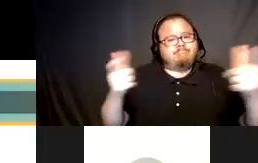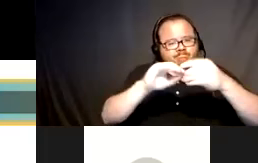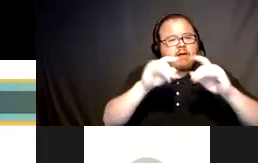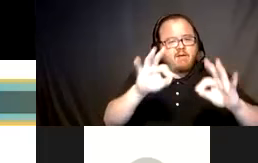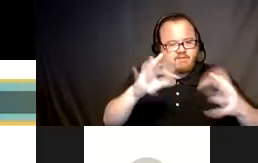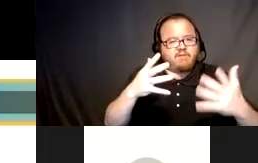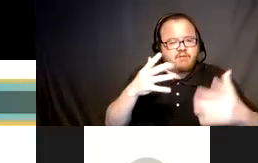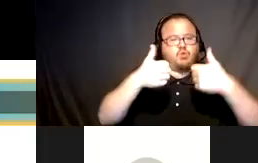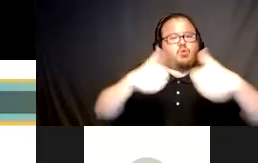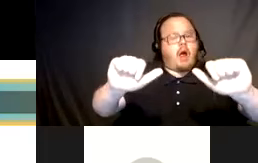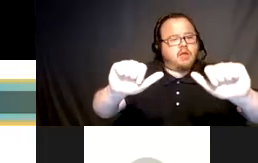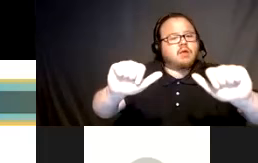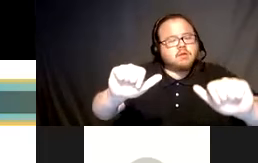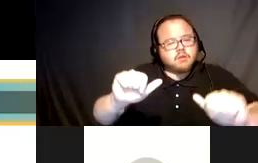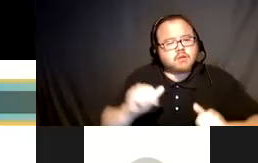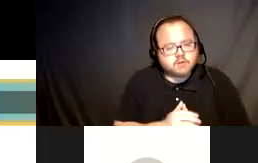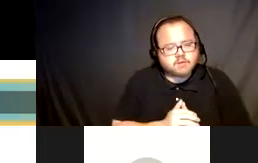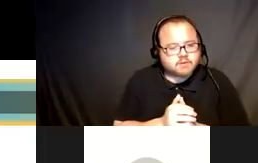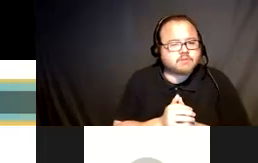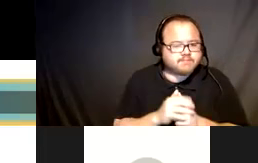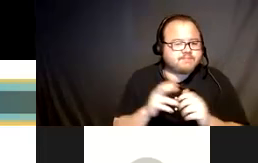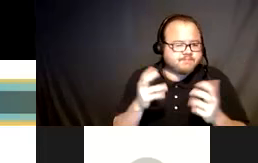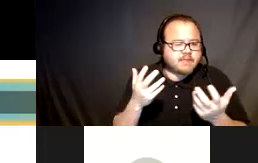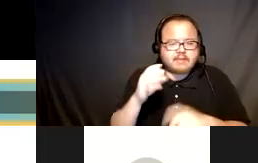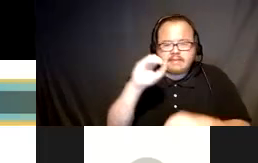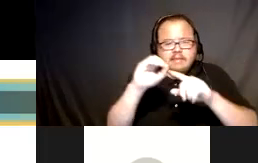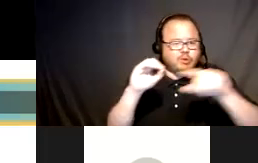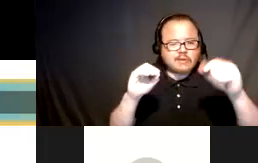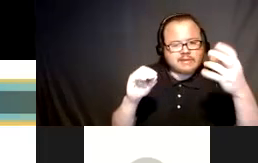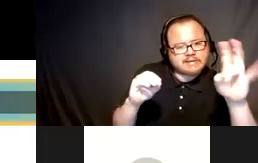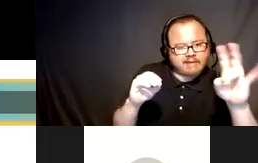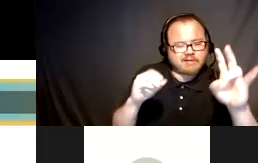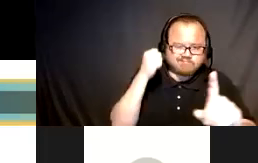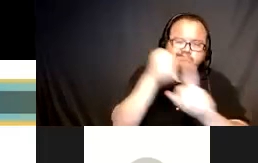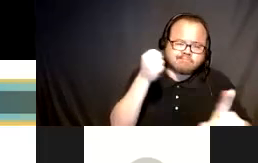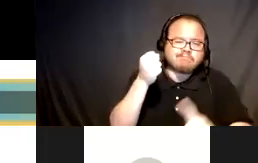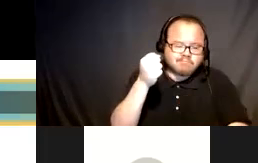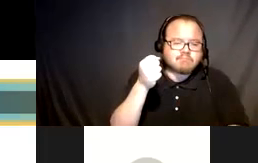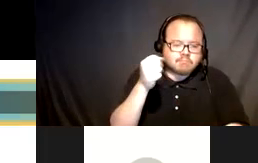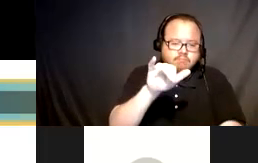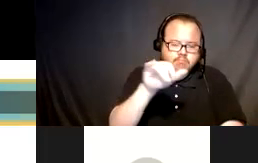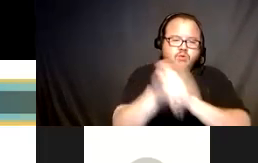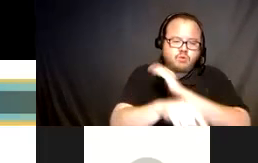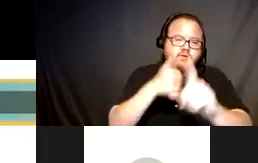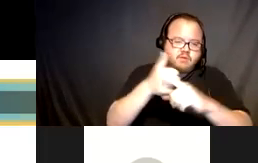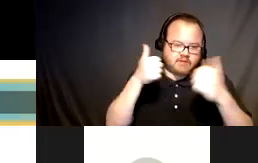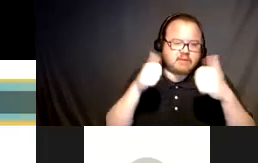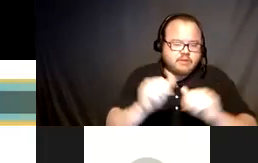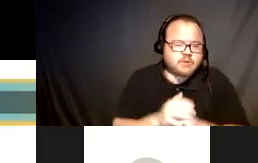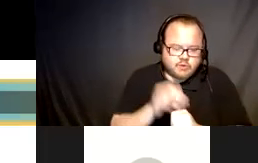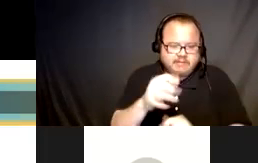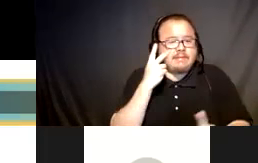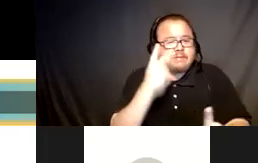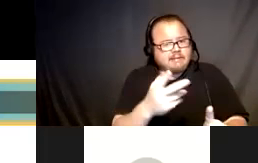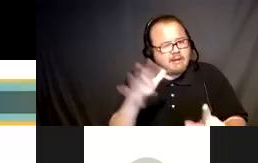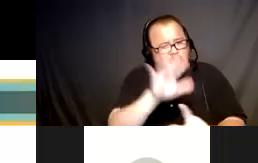overall population that are 0 to 17 that are impacted by suicide attempts. And so we can see that just